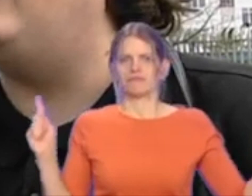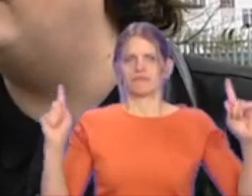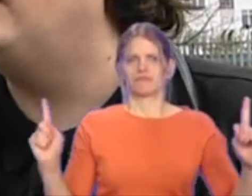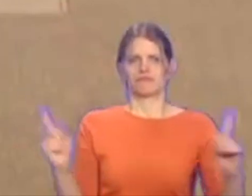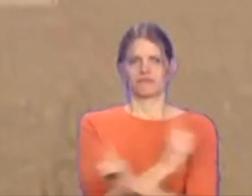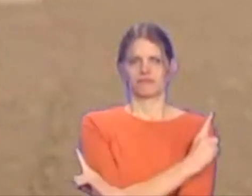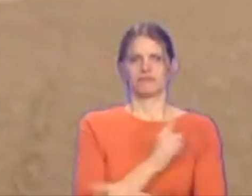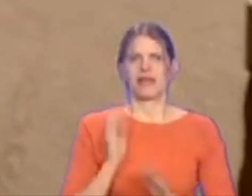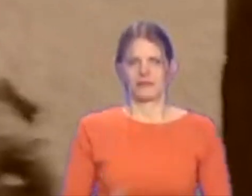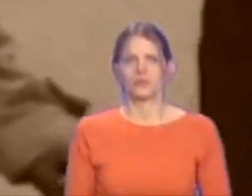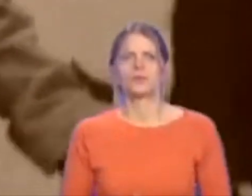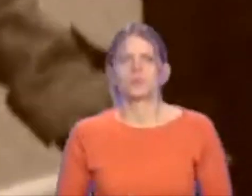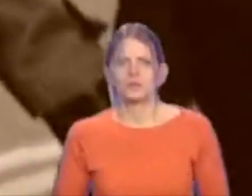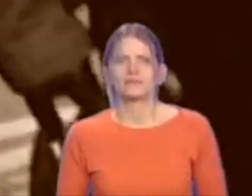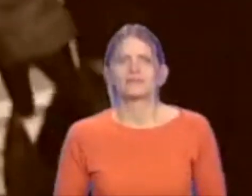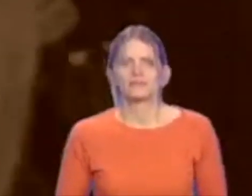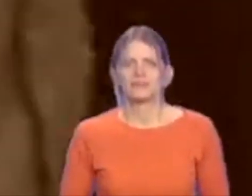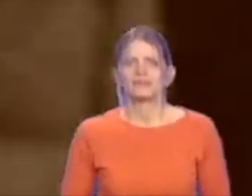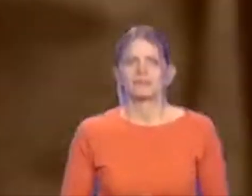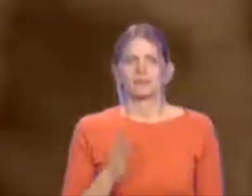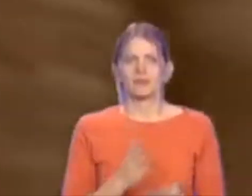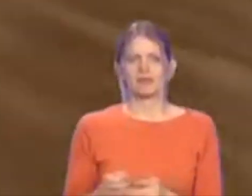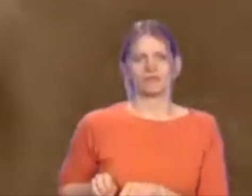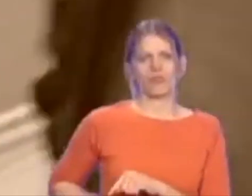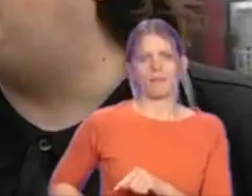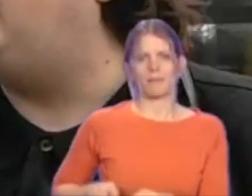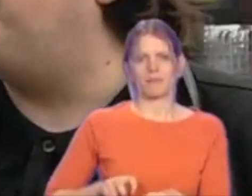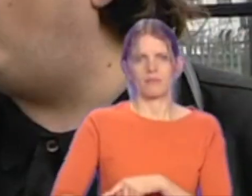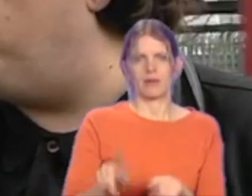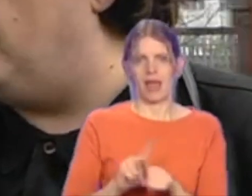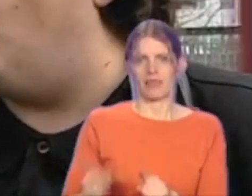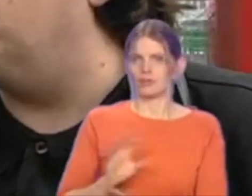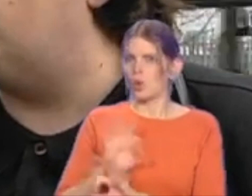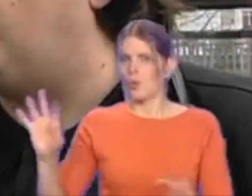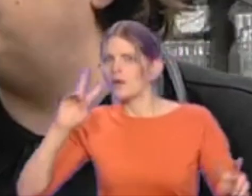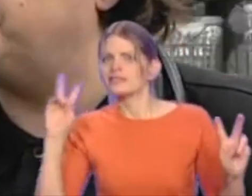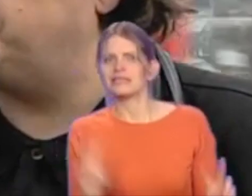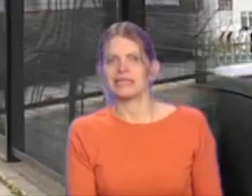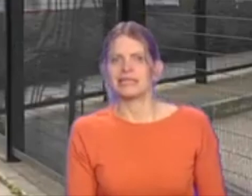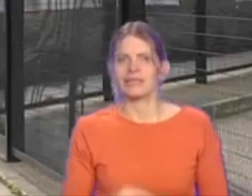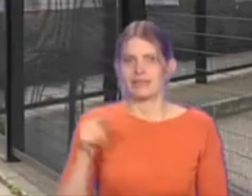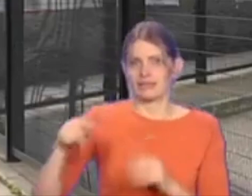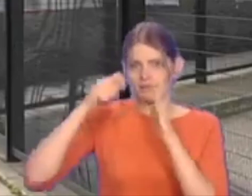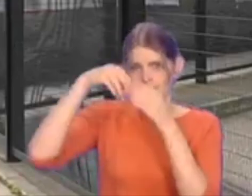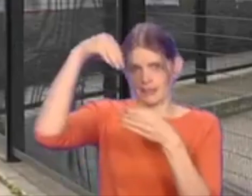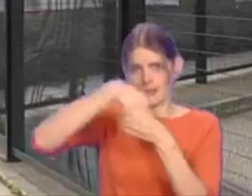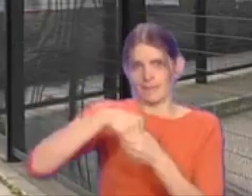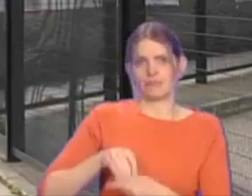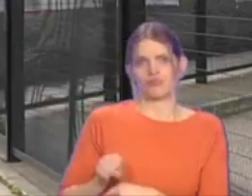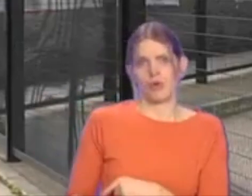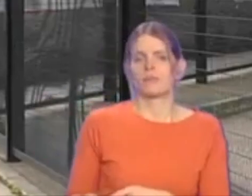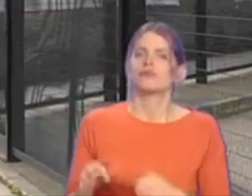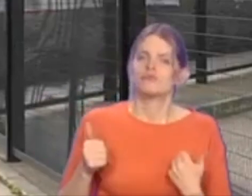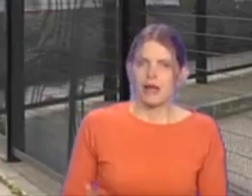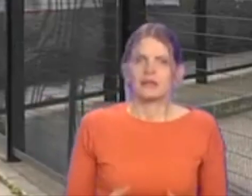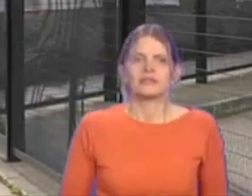their hand. As you walk past, you're going to very subtly drop it into their bag, hoping that no one will see that. Right, this is